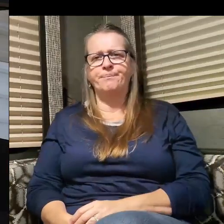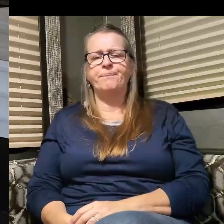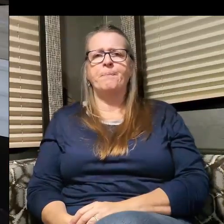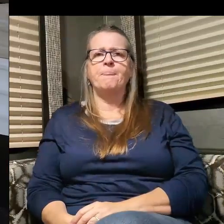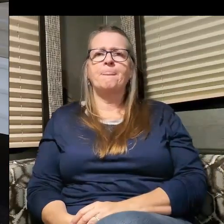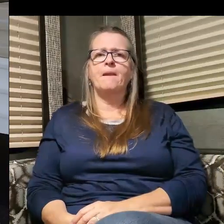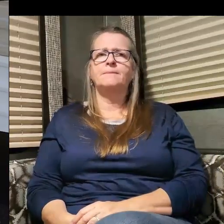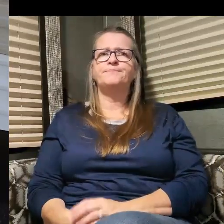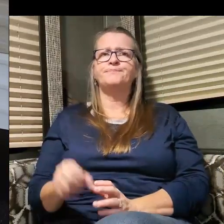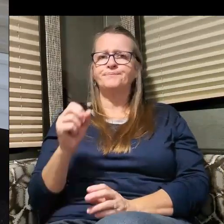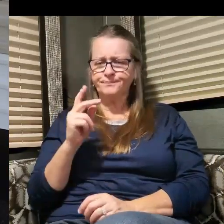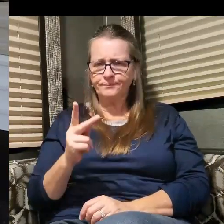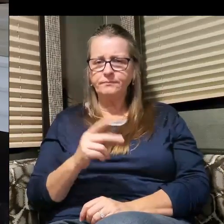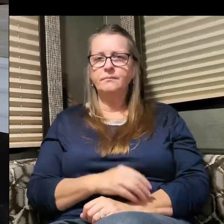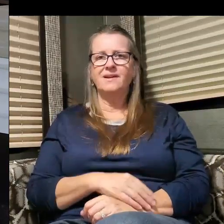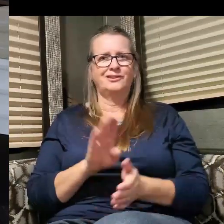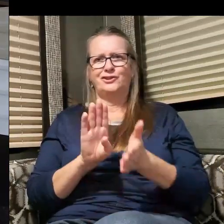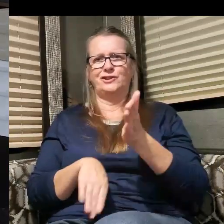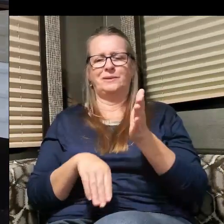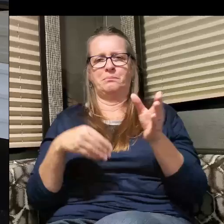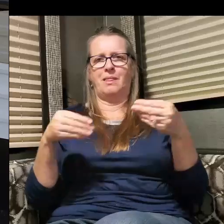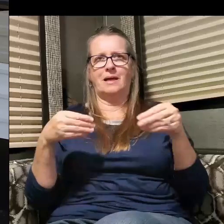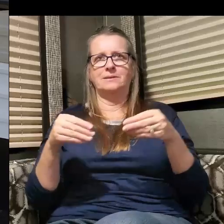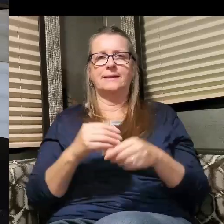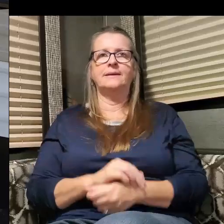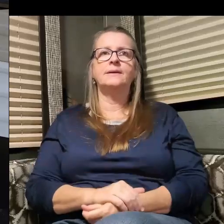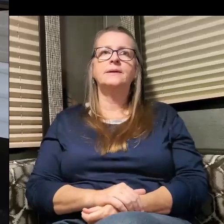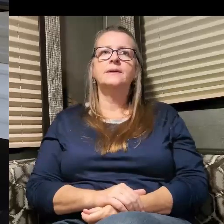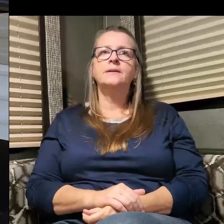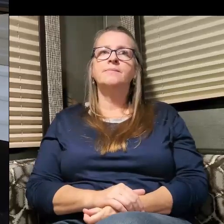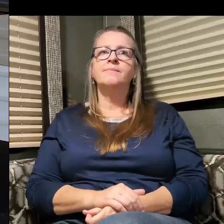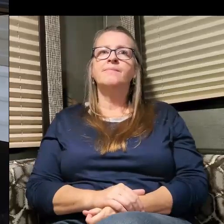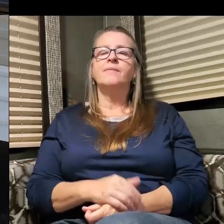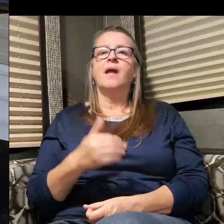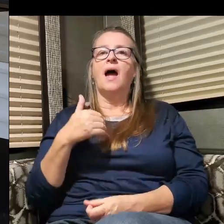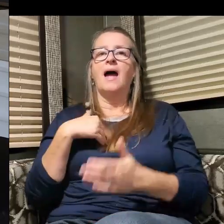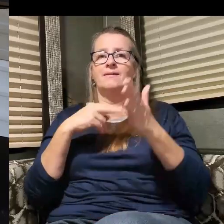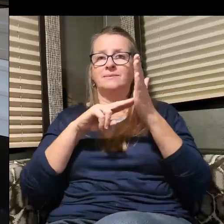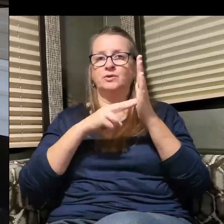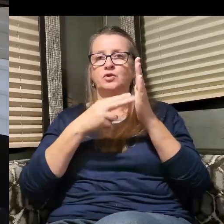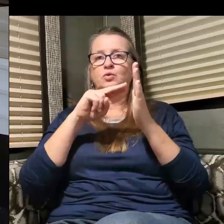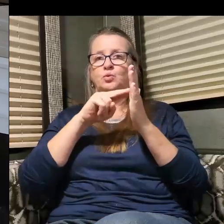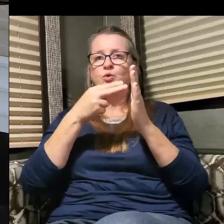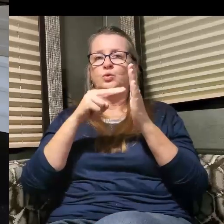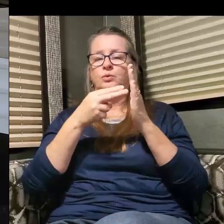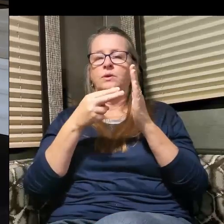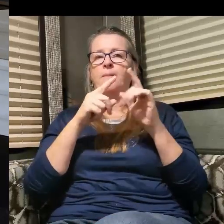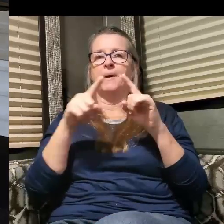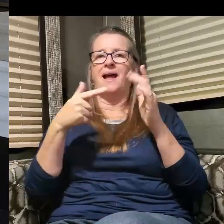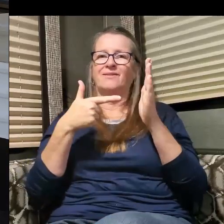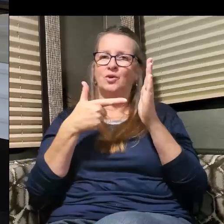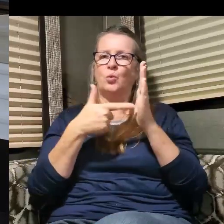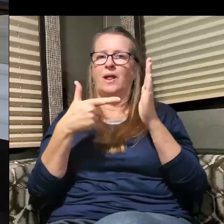Okay. This is some cheap ass plastic. I have some screws I'm going to put in, but I'm going to have